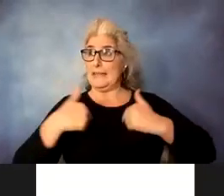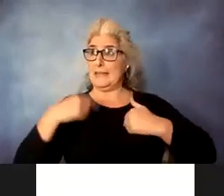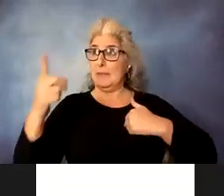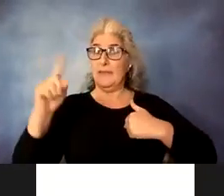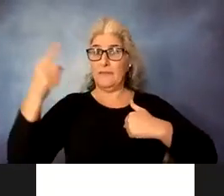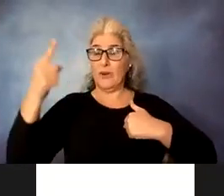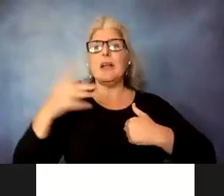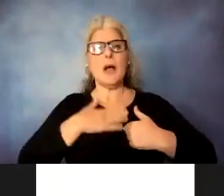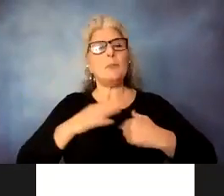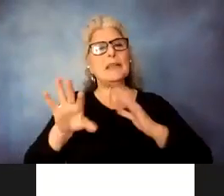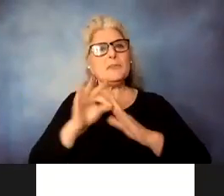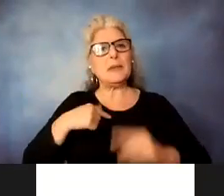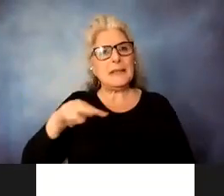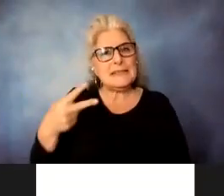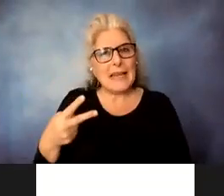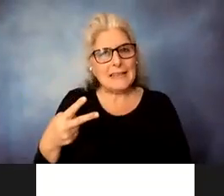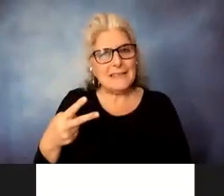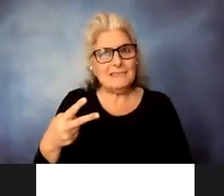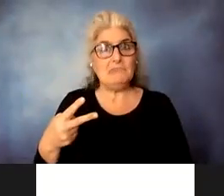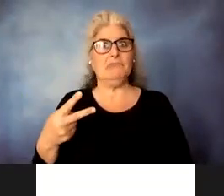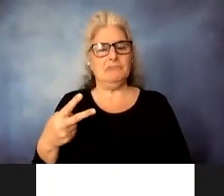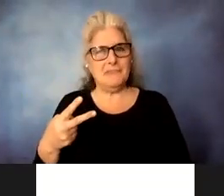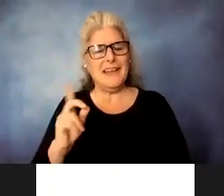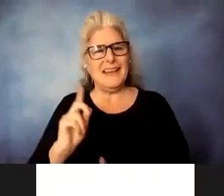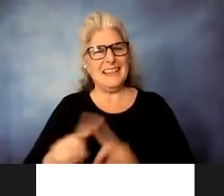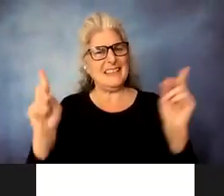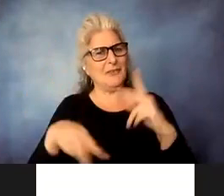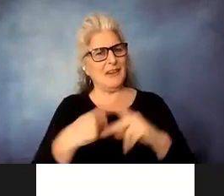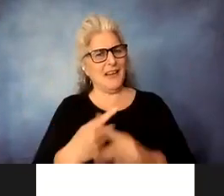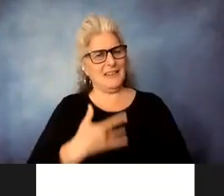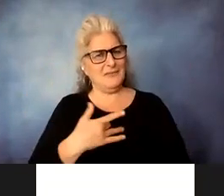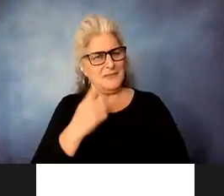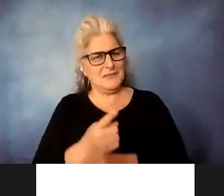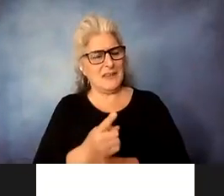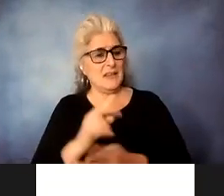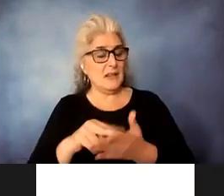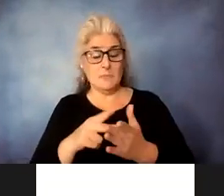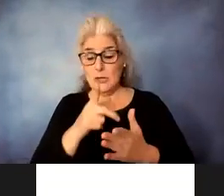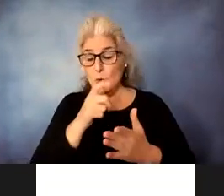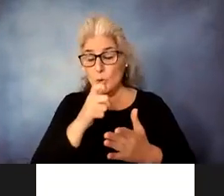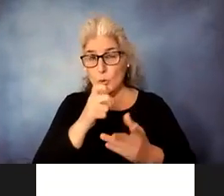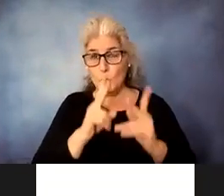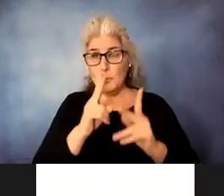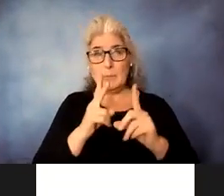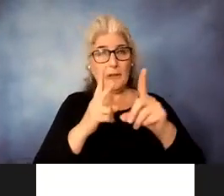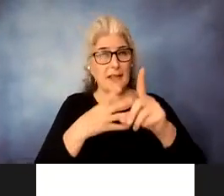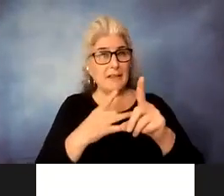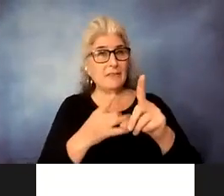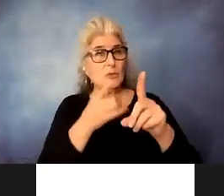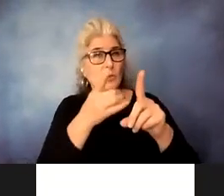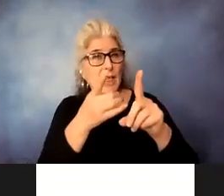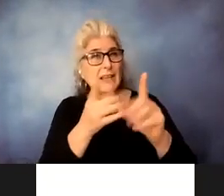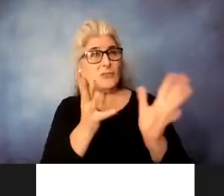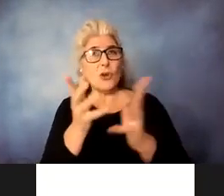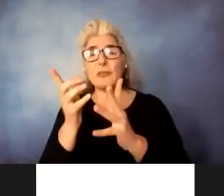we're used to in New York. So this is mainly just identifying for voters that the candidates who speak to you, if you do speak to them, may be talking to